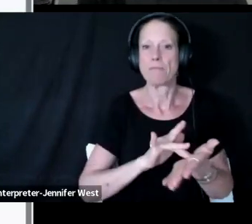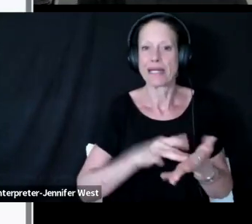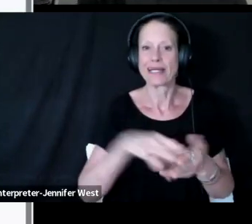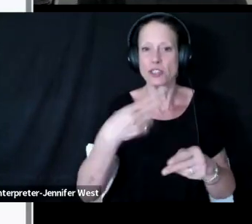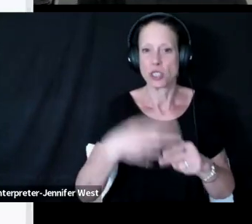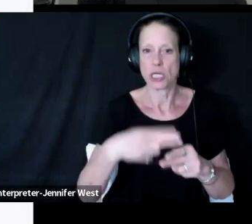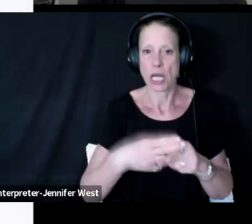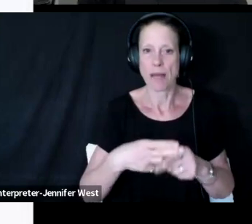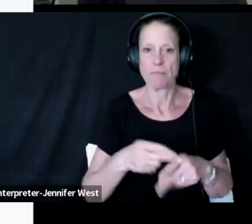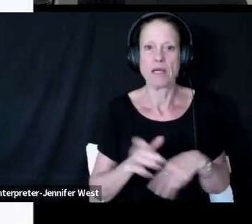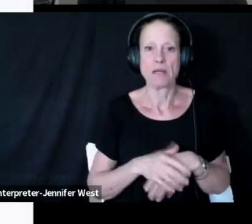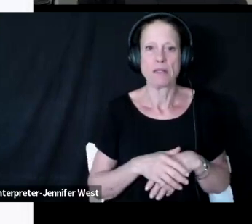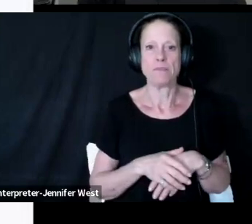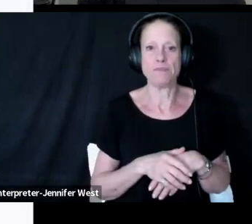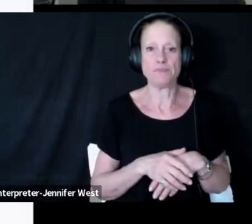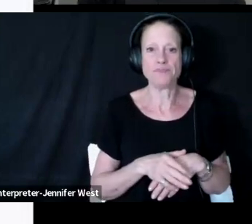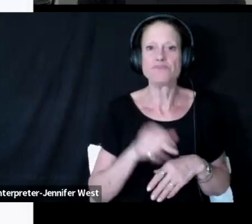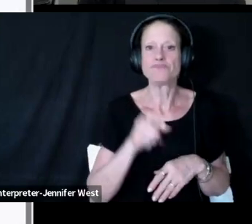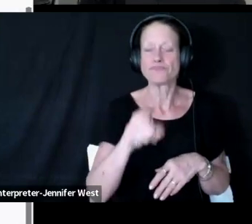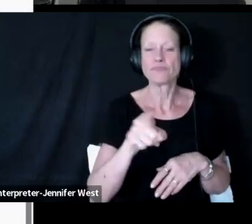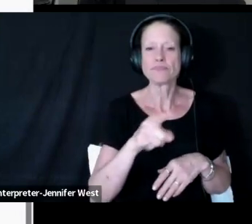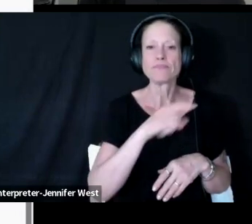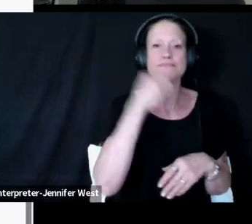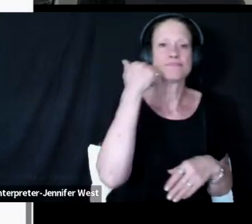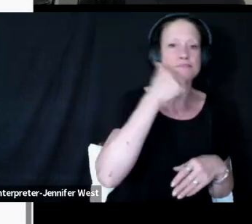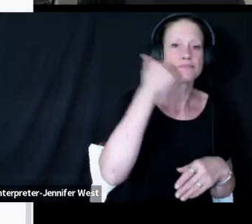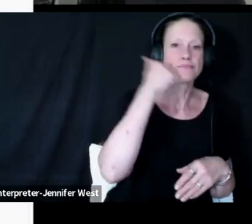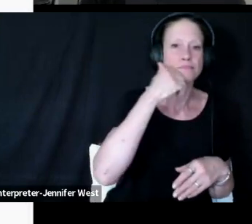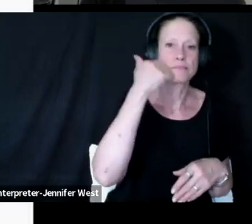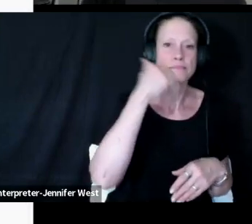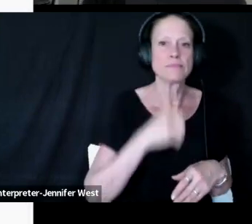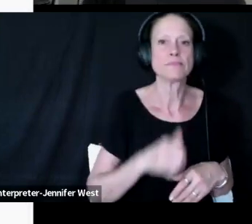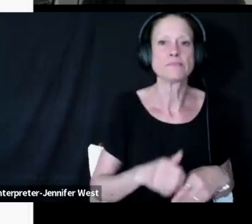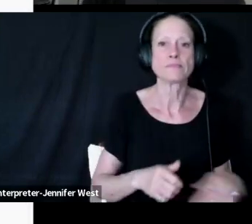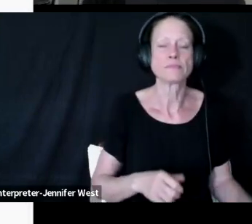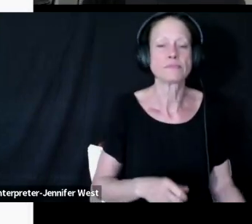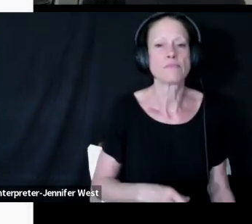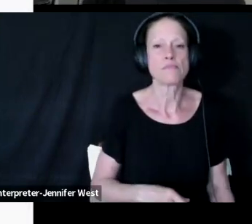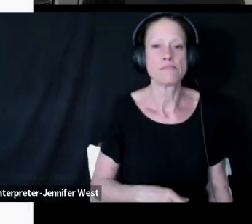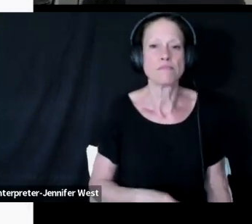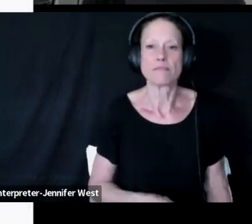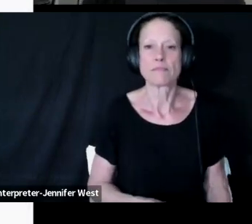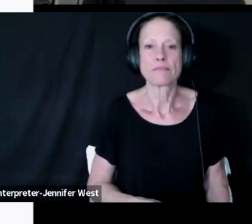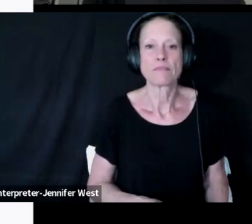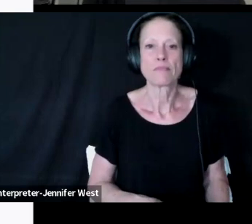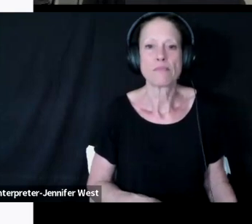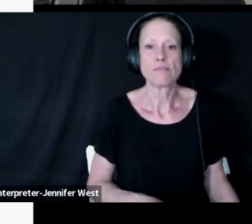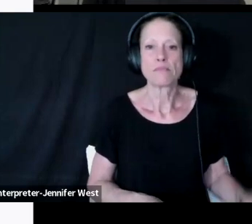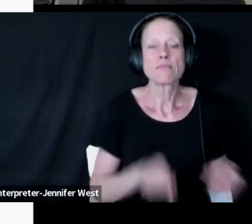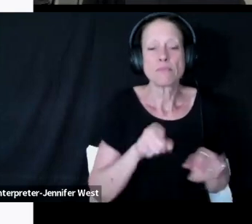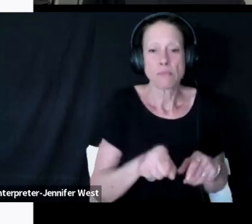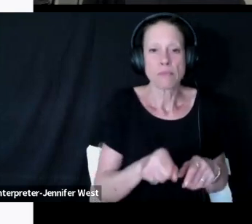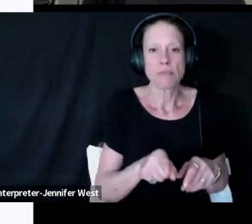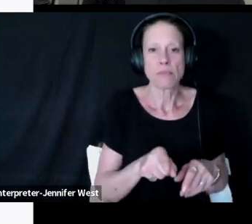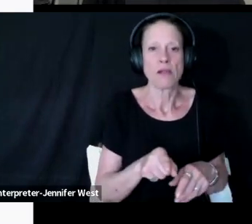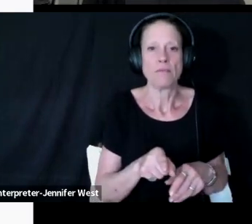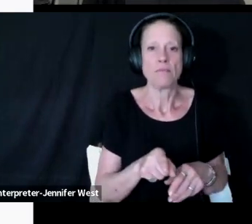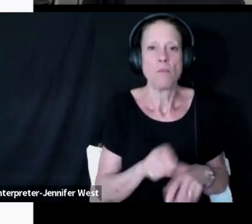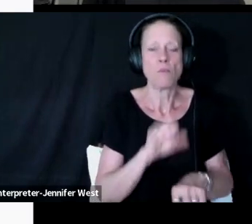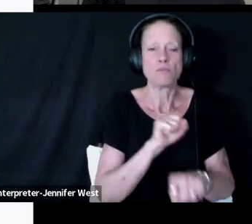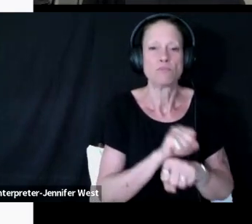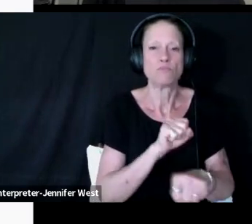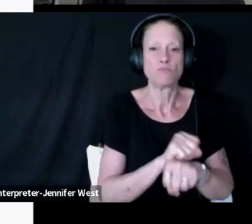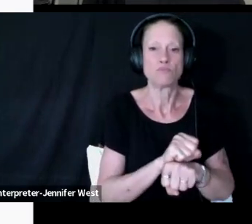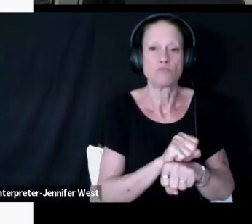And this is a daily notification. Danny takes meds daily. This individual caregiver happens to work on Monday,